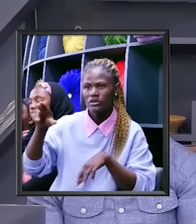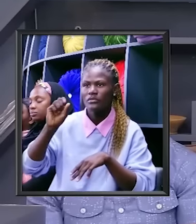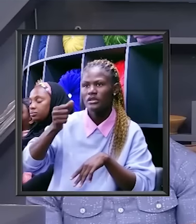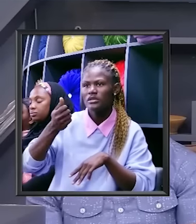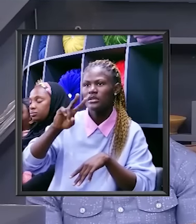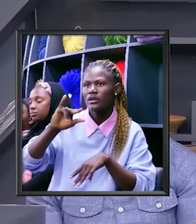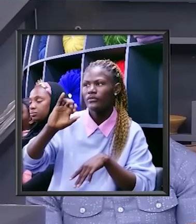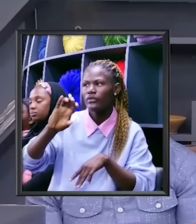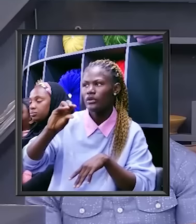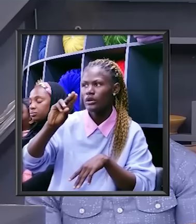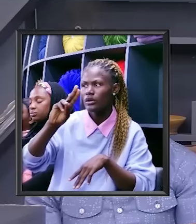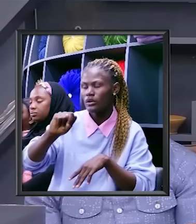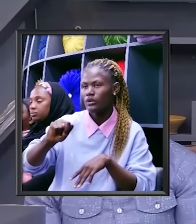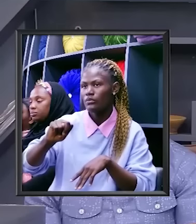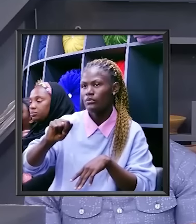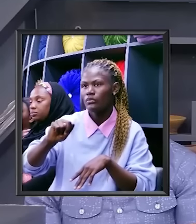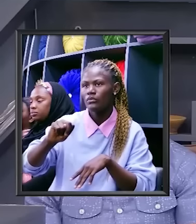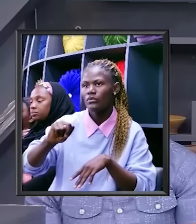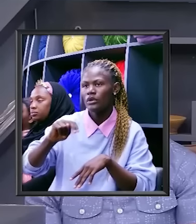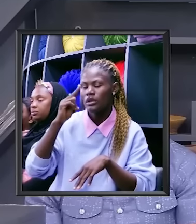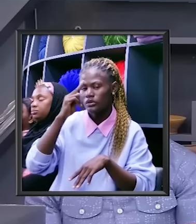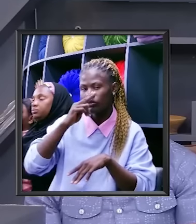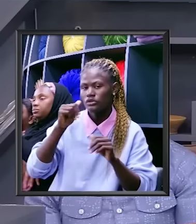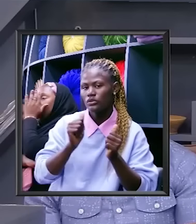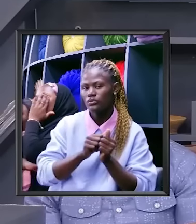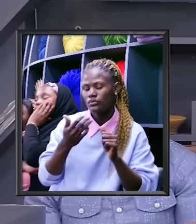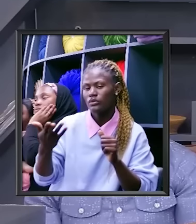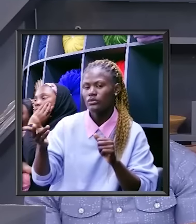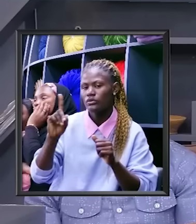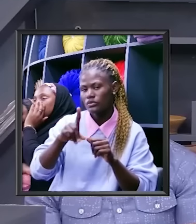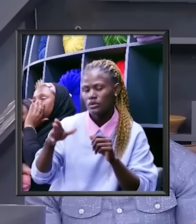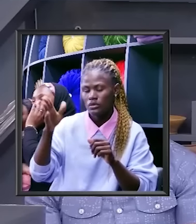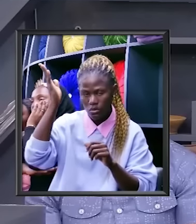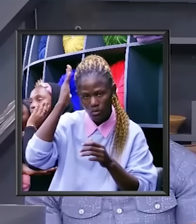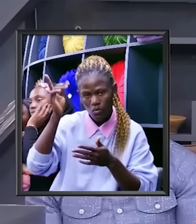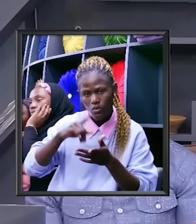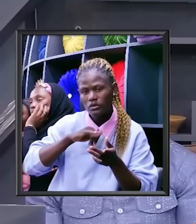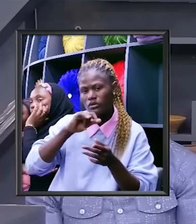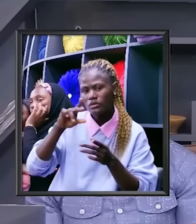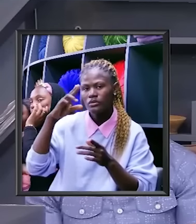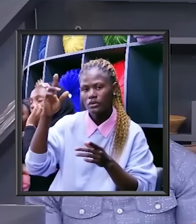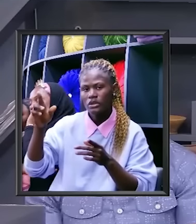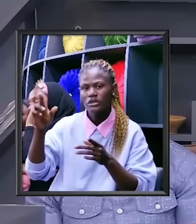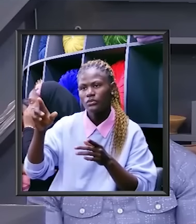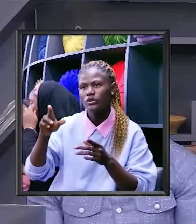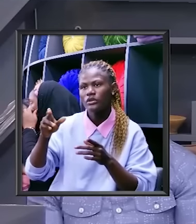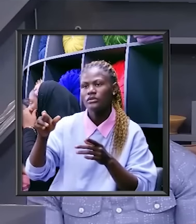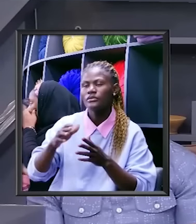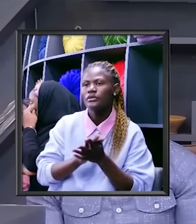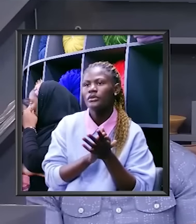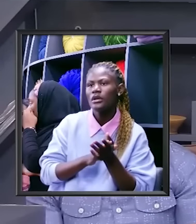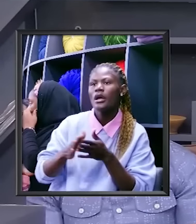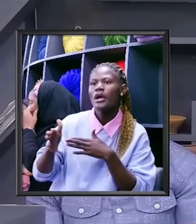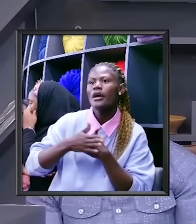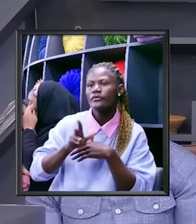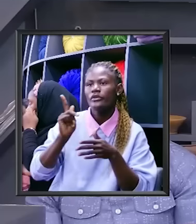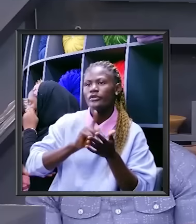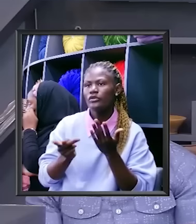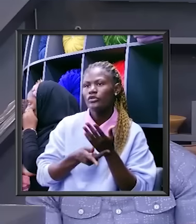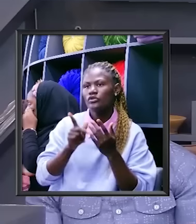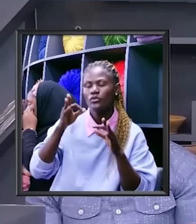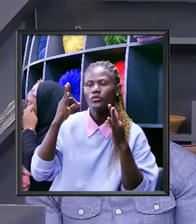take this one check. Make we see waiting go be the response of foreign affairs. You no go talk again. After the program, you